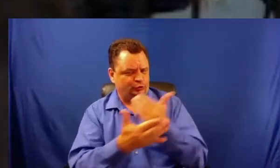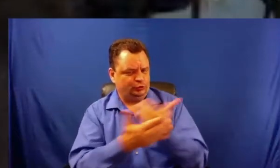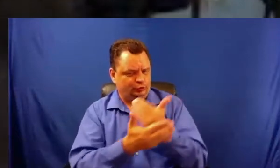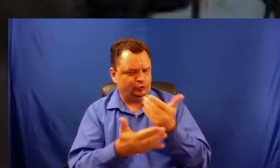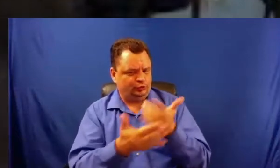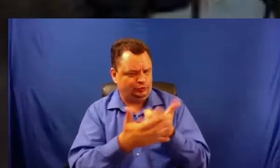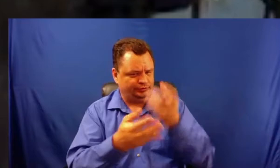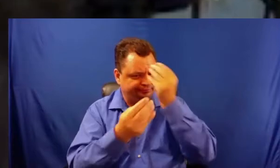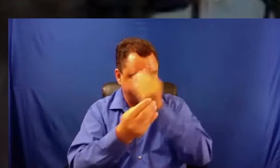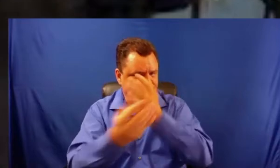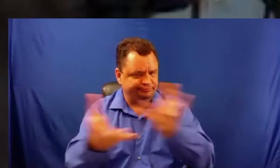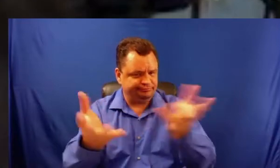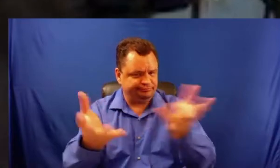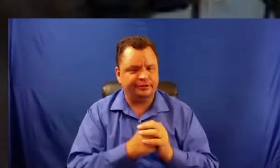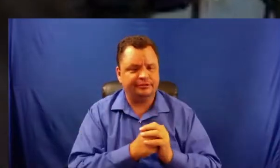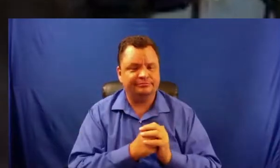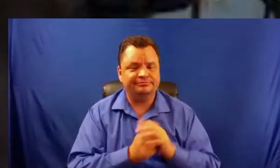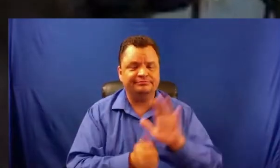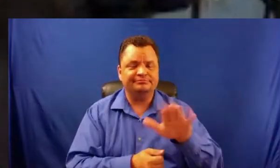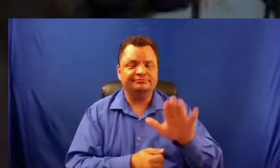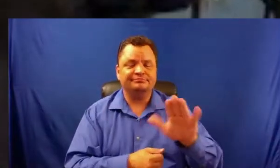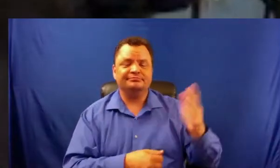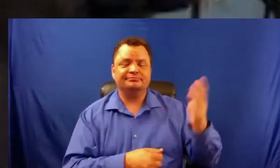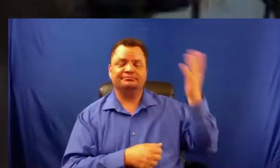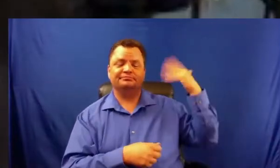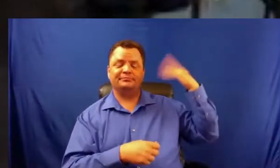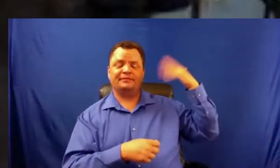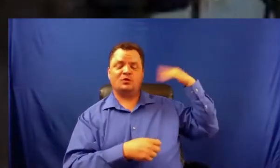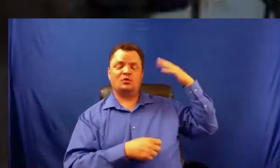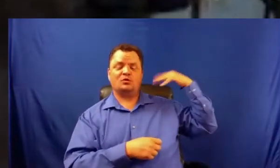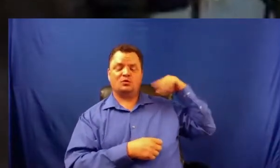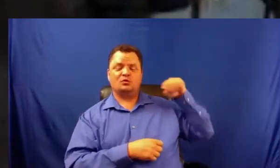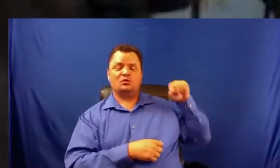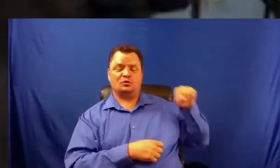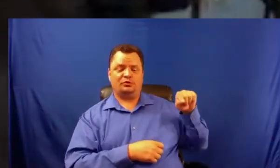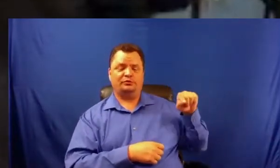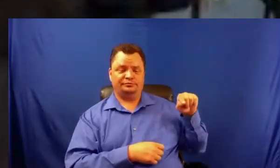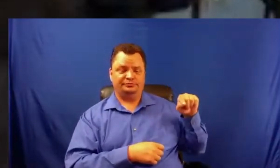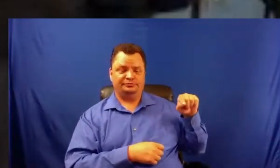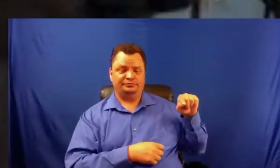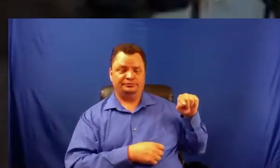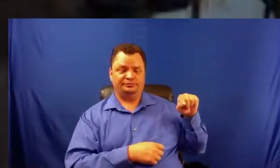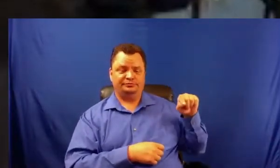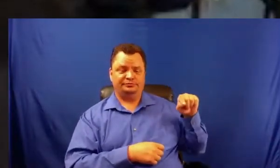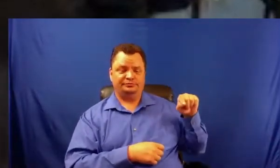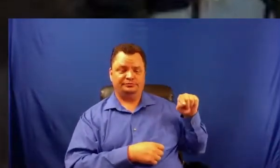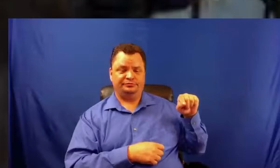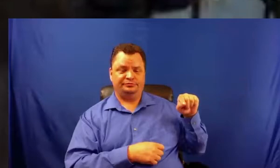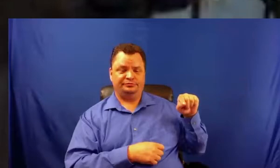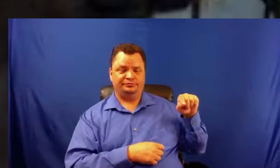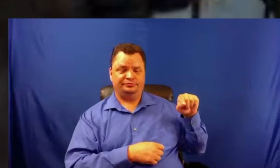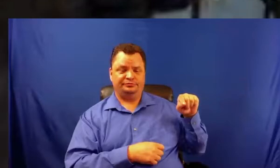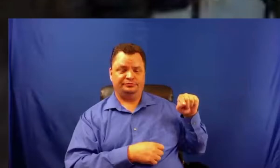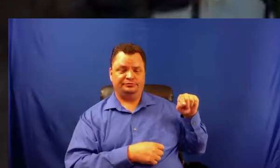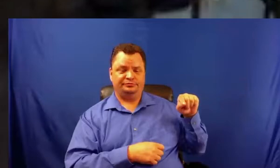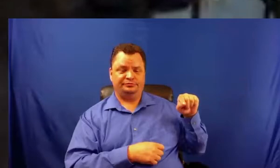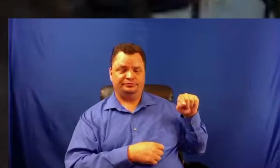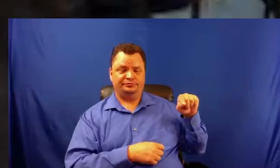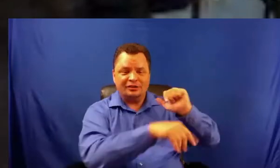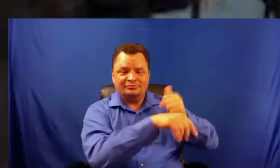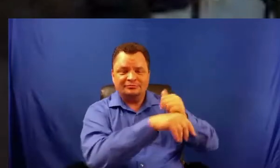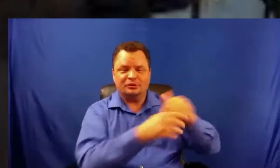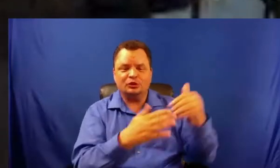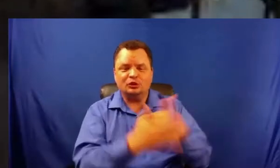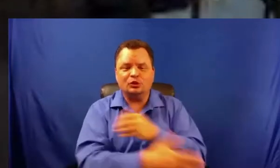Dr. Johnson has initiated and developed a clinical operations group which meets